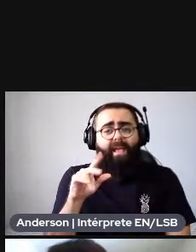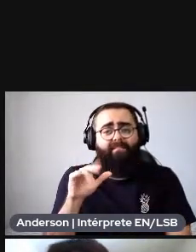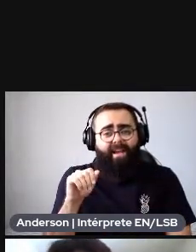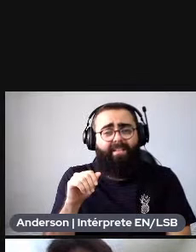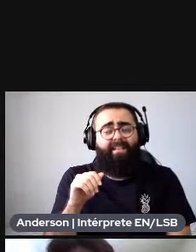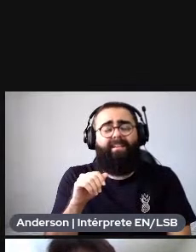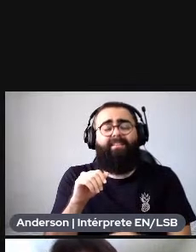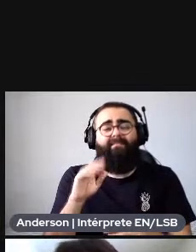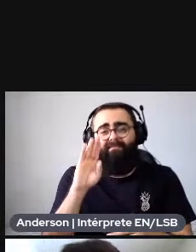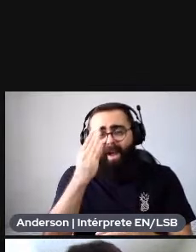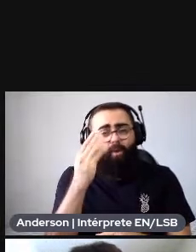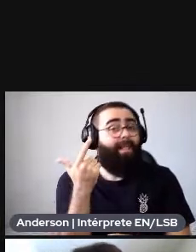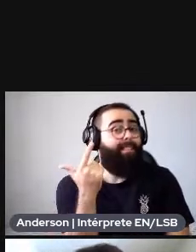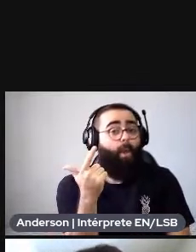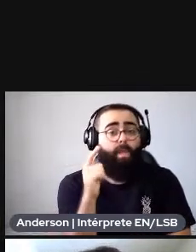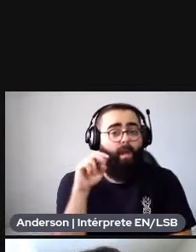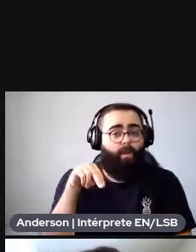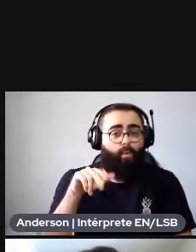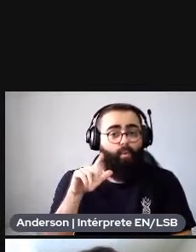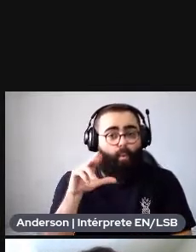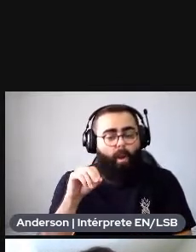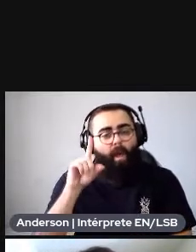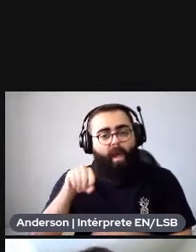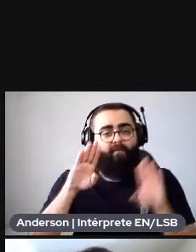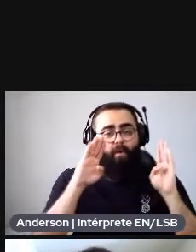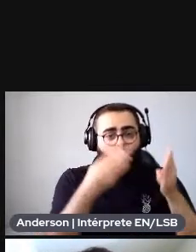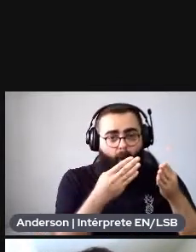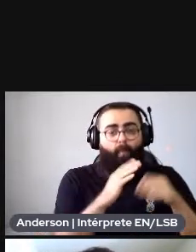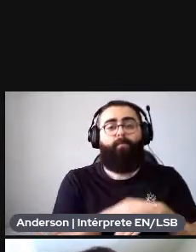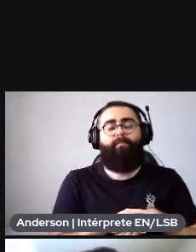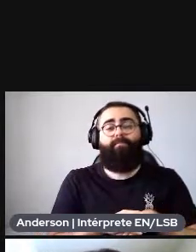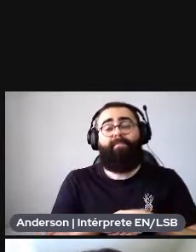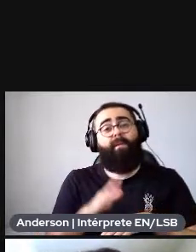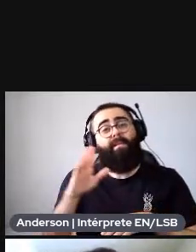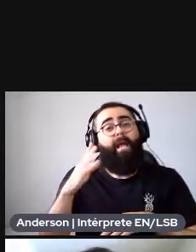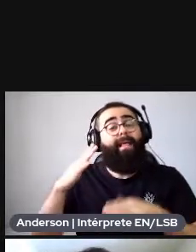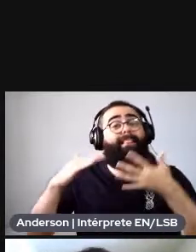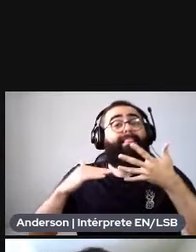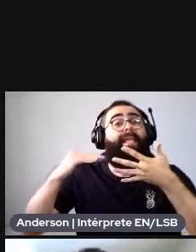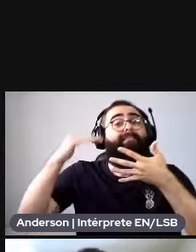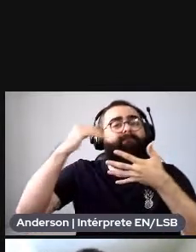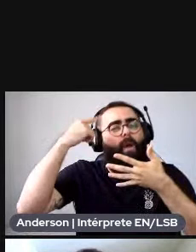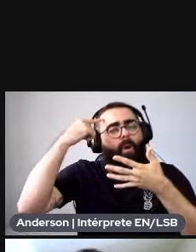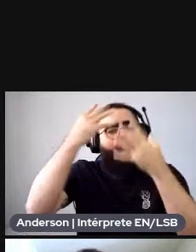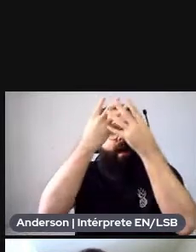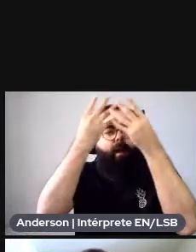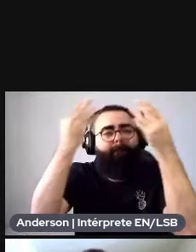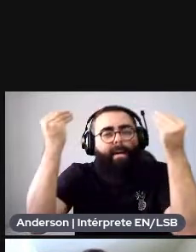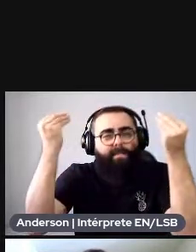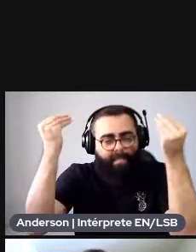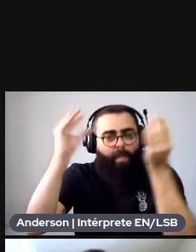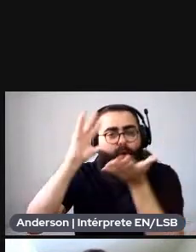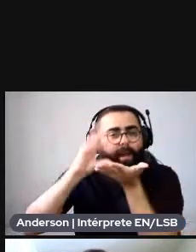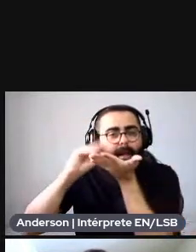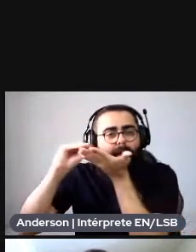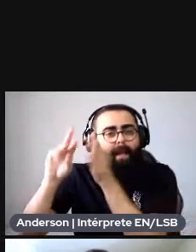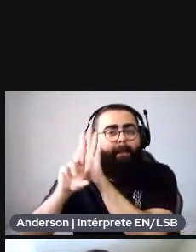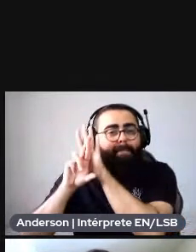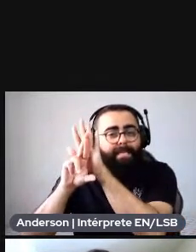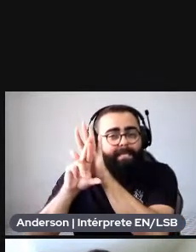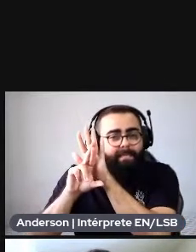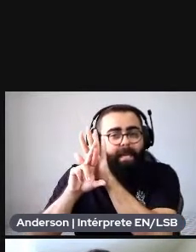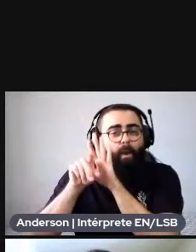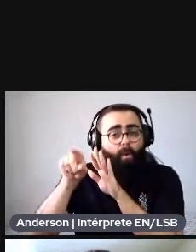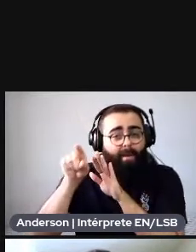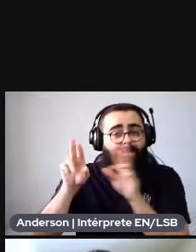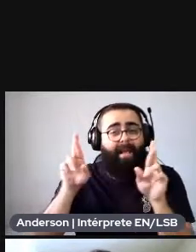representational structure of the headless relative is such that the linguistic entity at issue is identified through the event it is